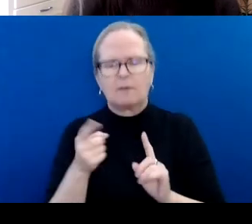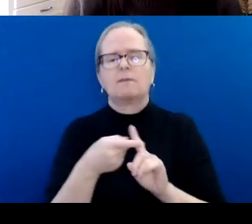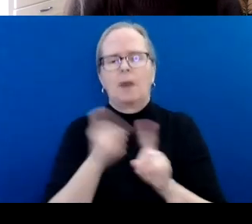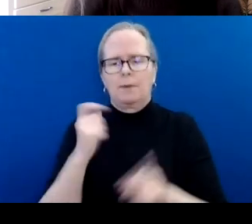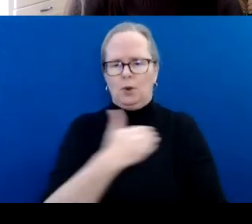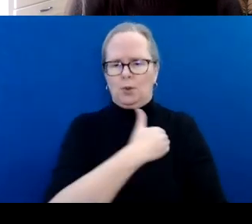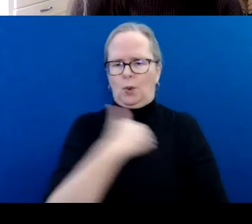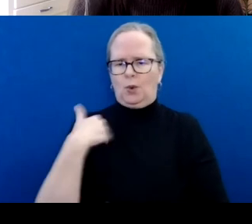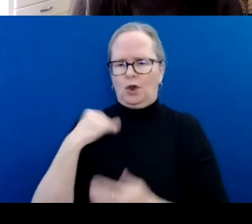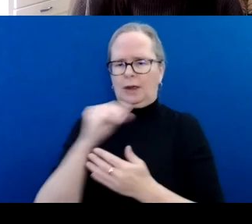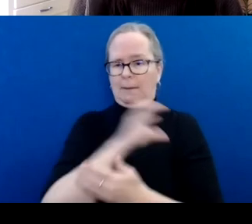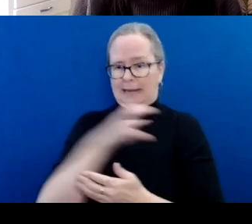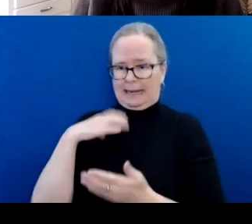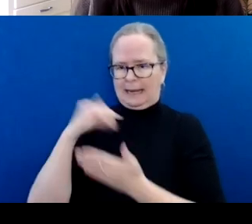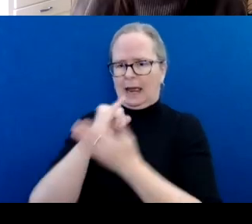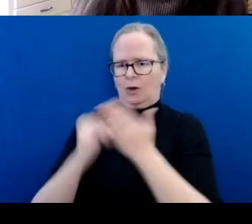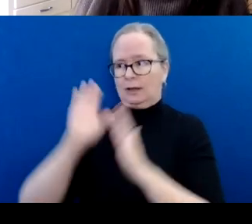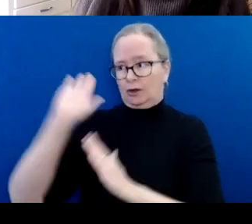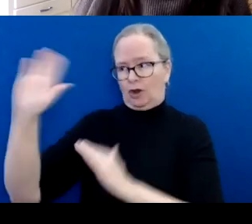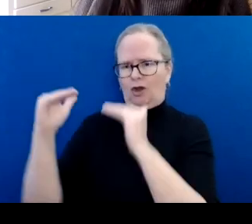for their work in this area as well.